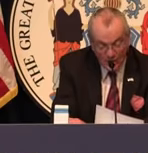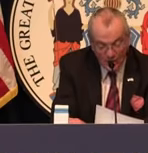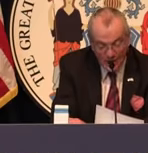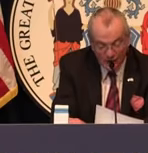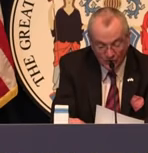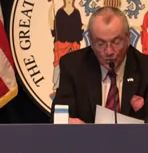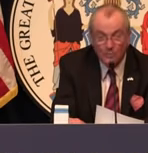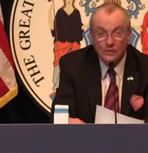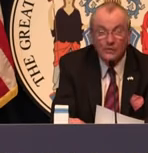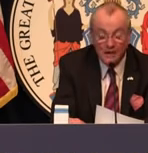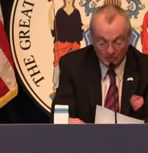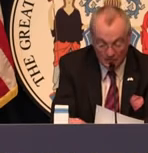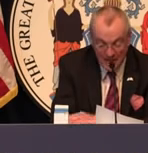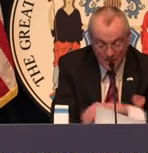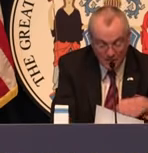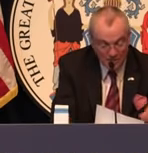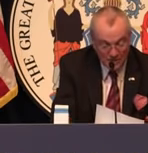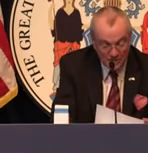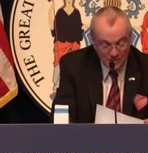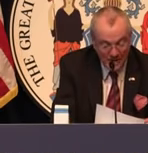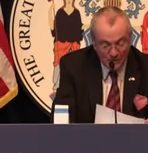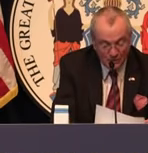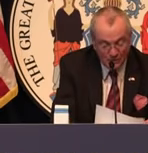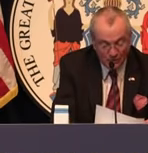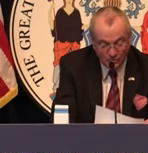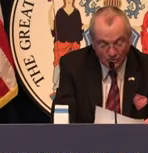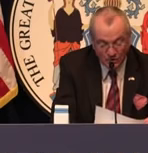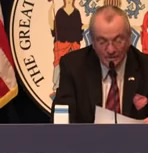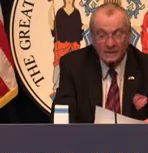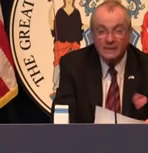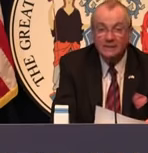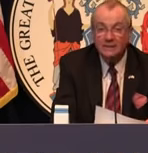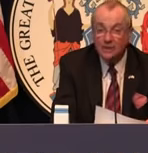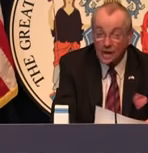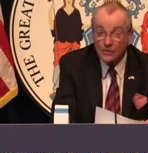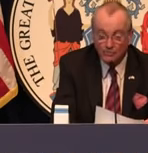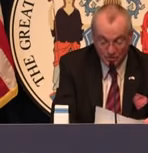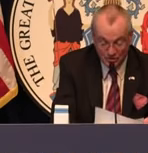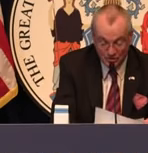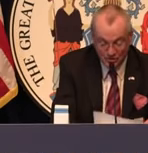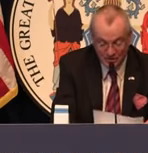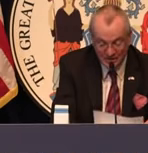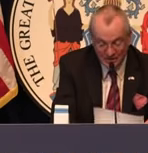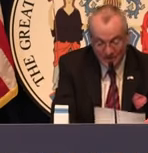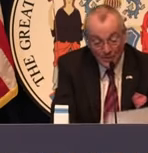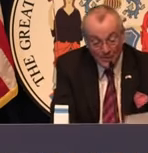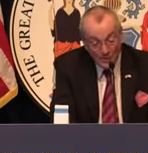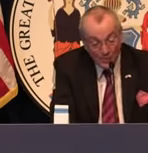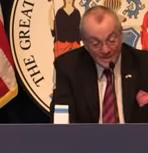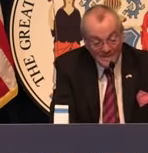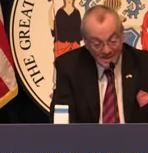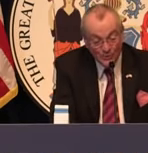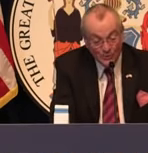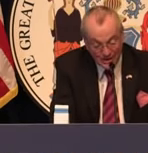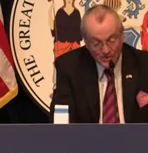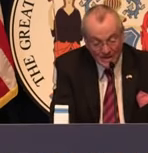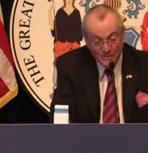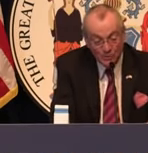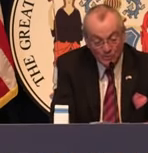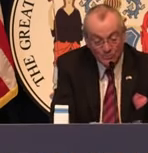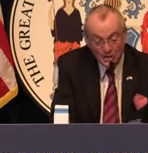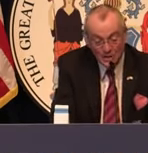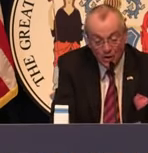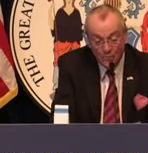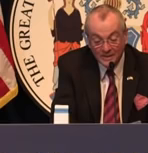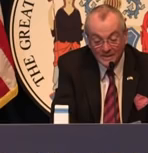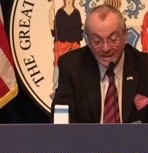had a quick rise in corporate sales and management, but his mind was soon drawn to other pursuits. And when the Wooden Nickel restaurant in